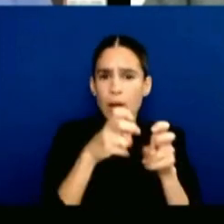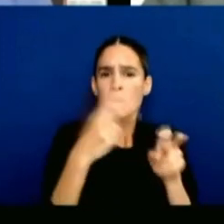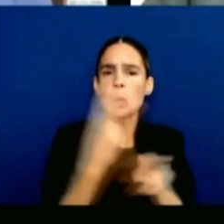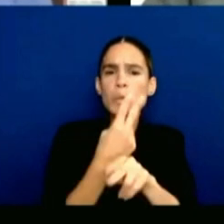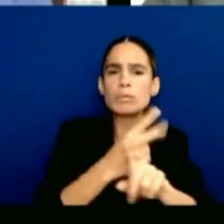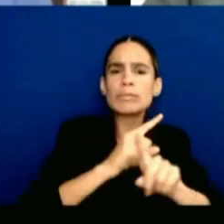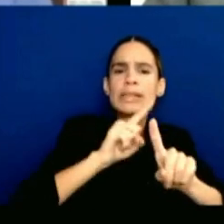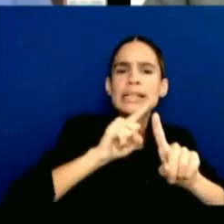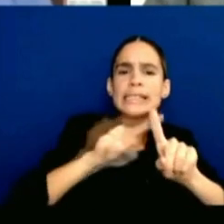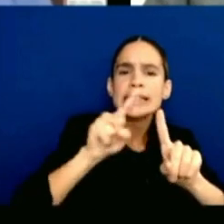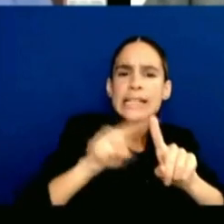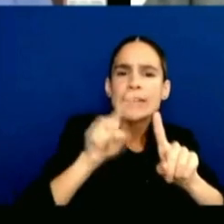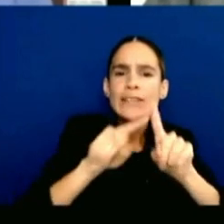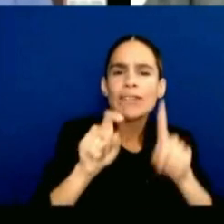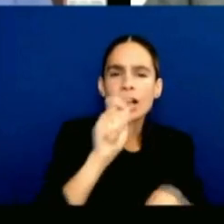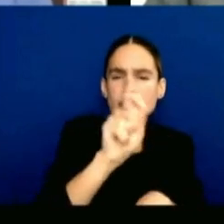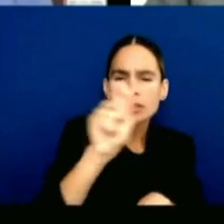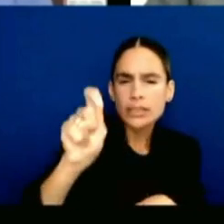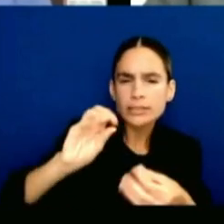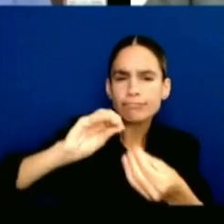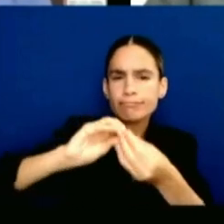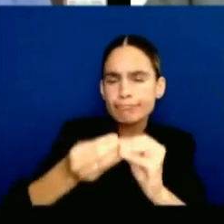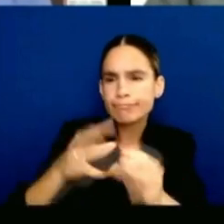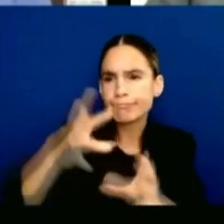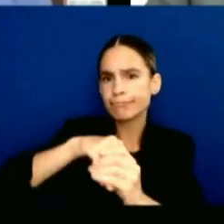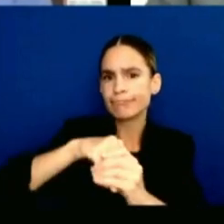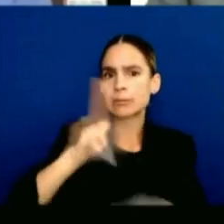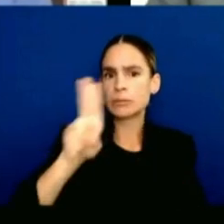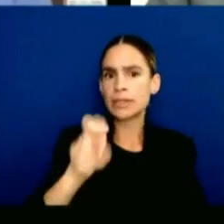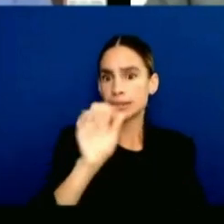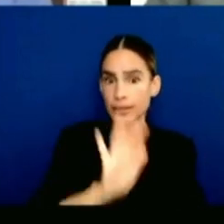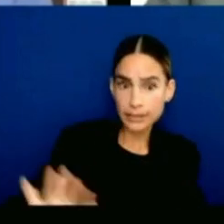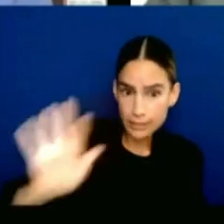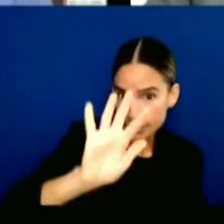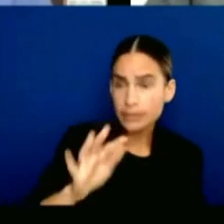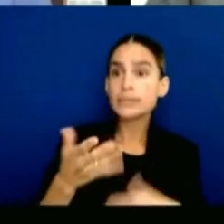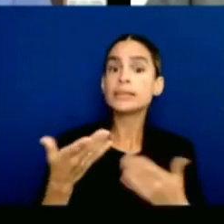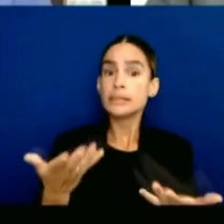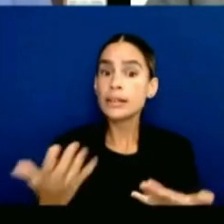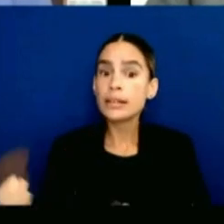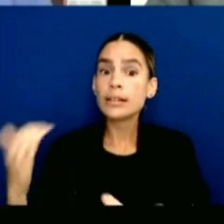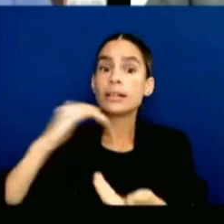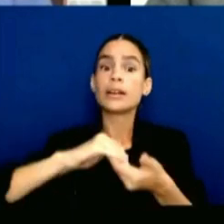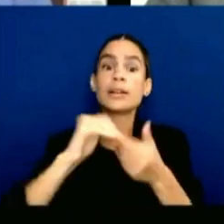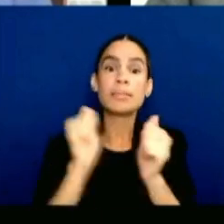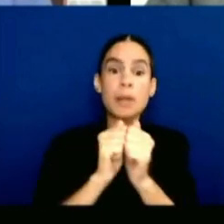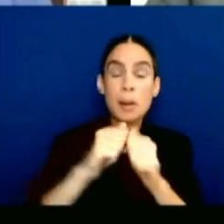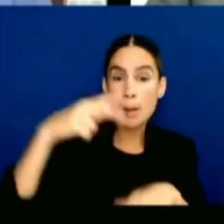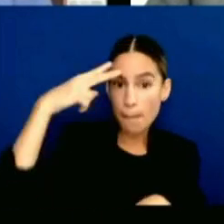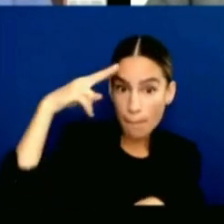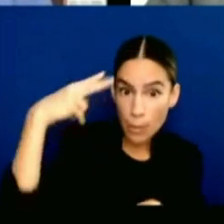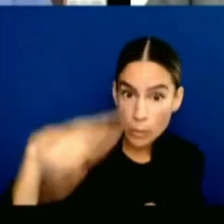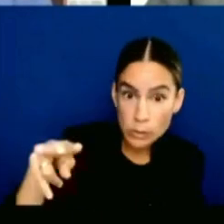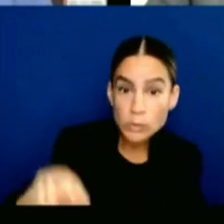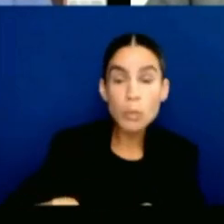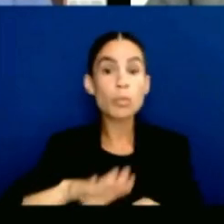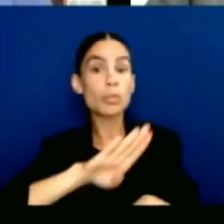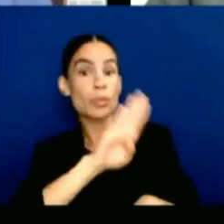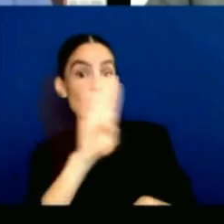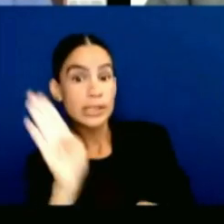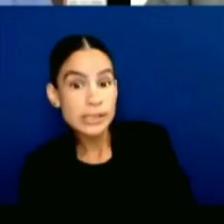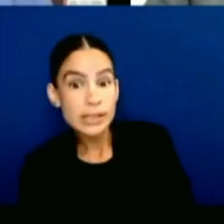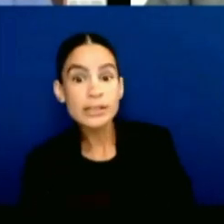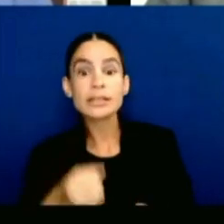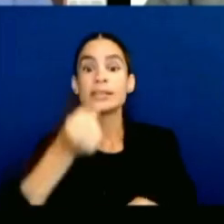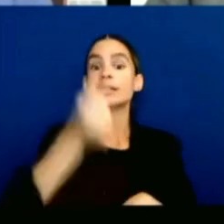made in Mexico, in Brazil, and in South Africa. So these are collaborations that were scientific NIH